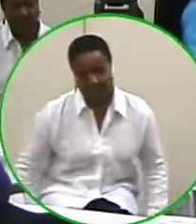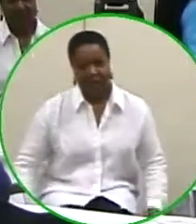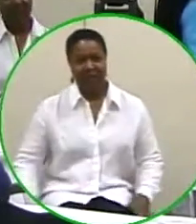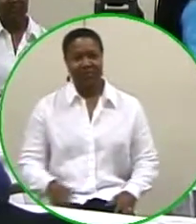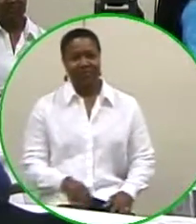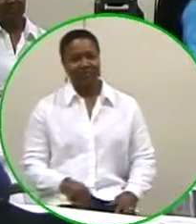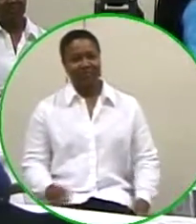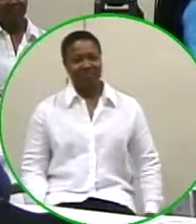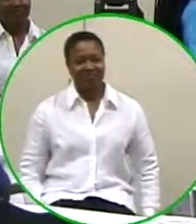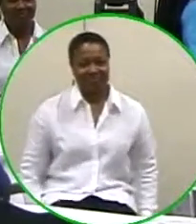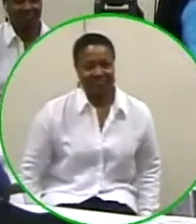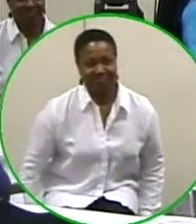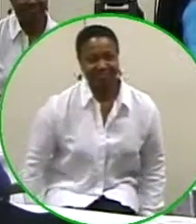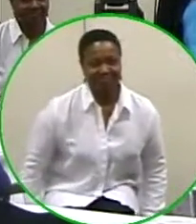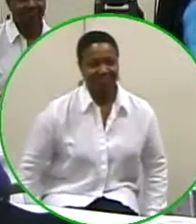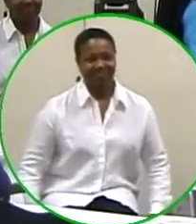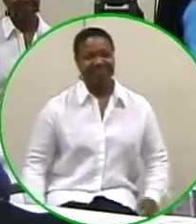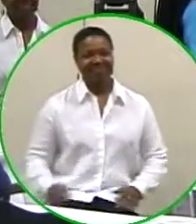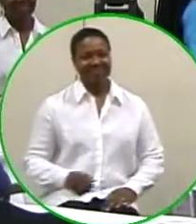I'm going to clip this in